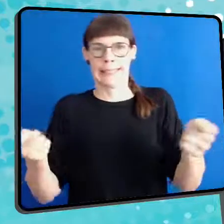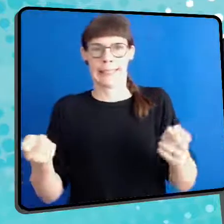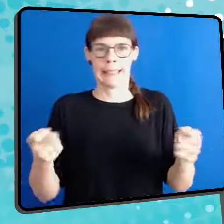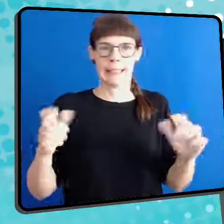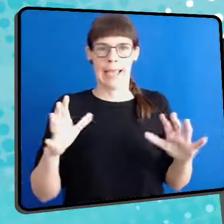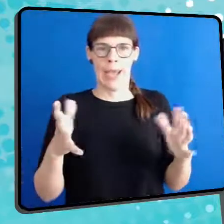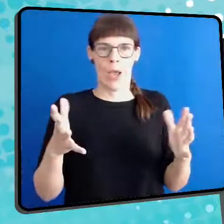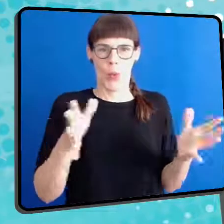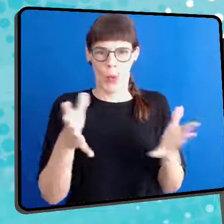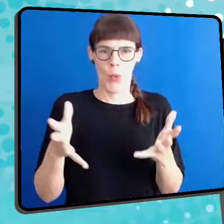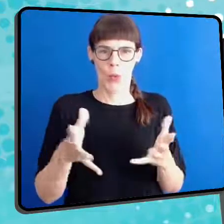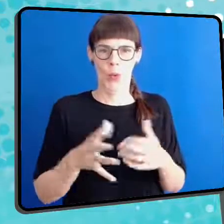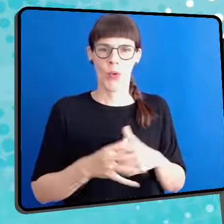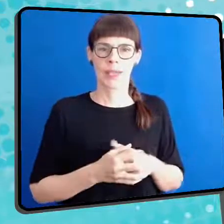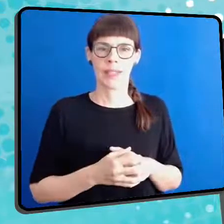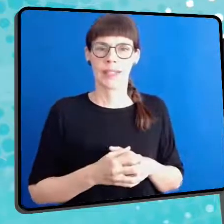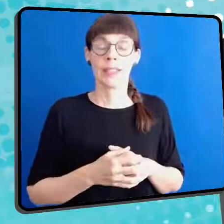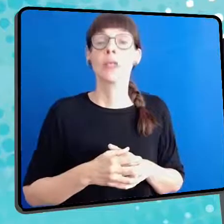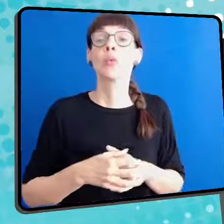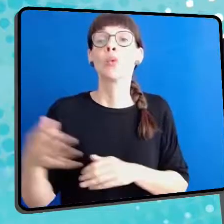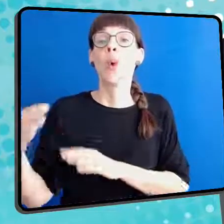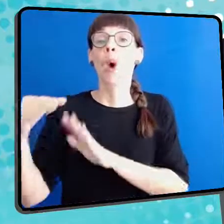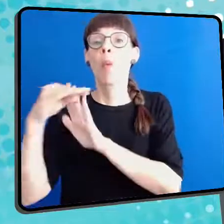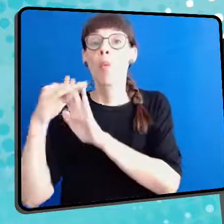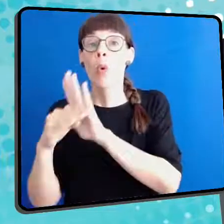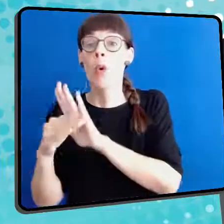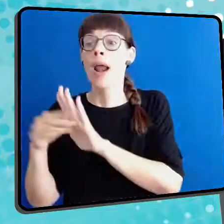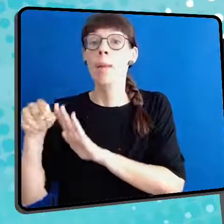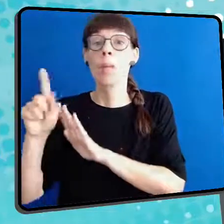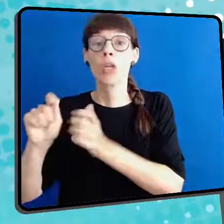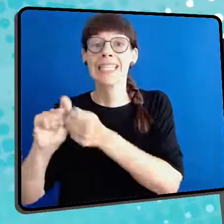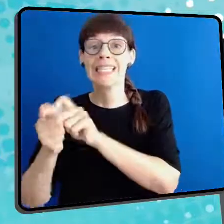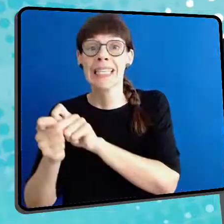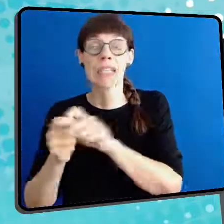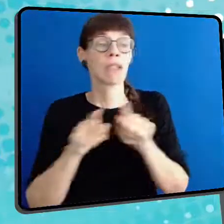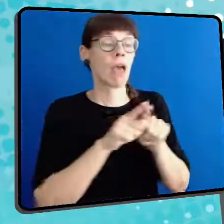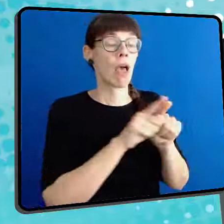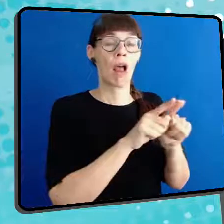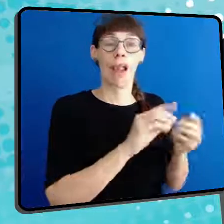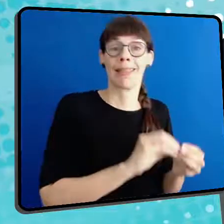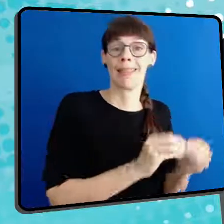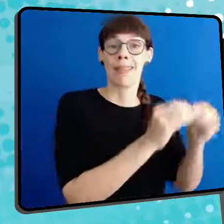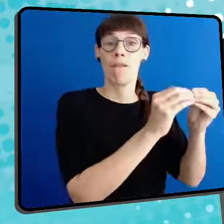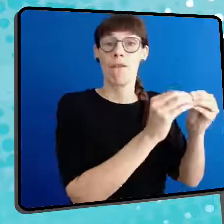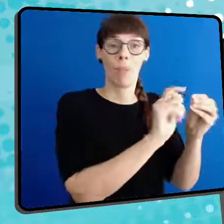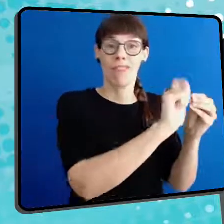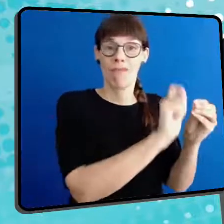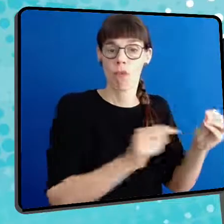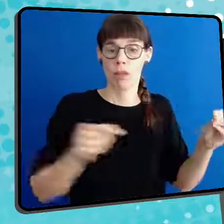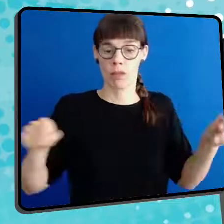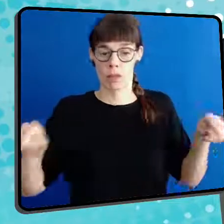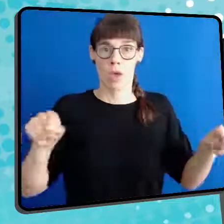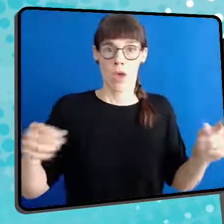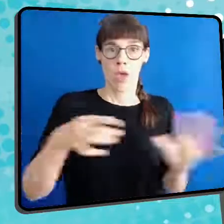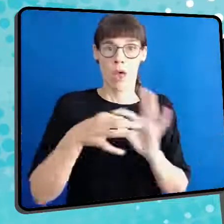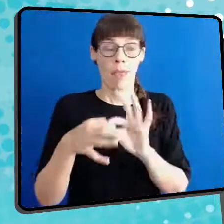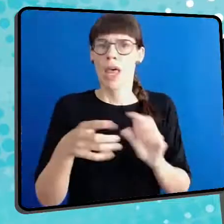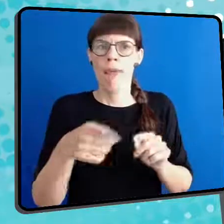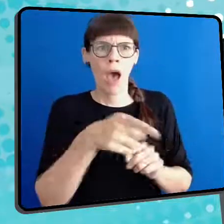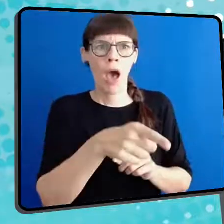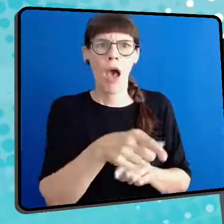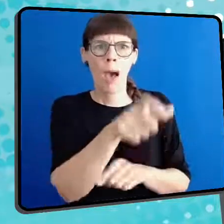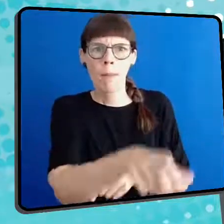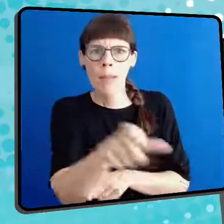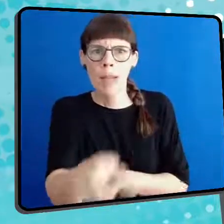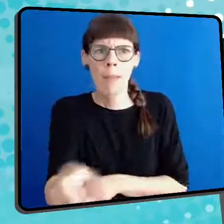if a PM needs something to change, you need to check it with the dev lead, and then it goes back, and then, hey, but we didn't test it with users. Oh, let's do a